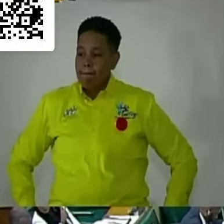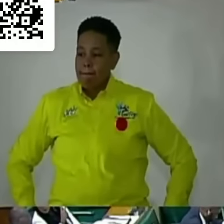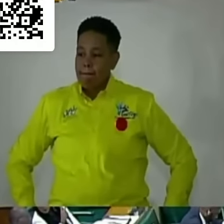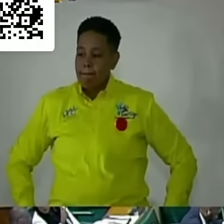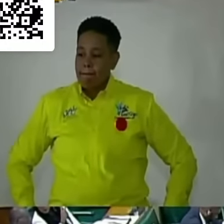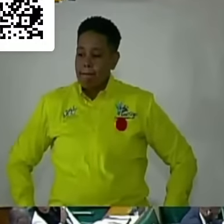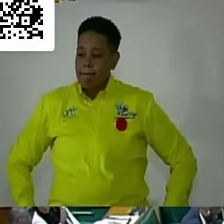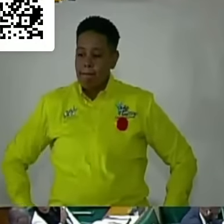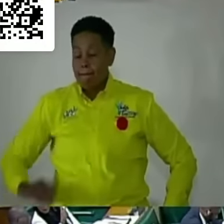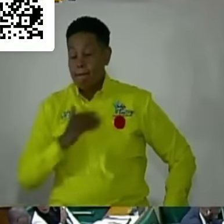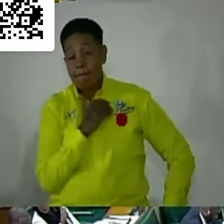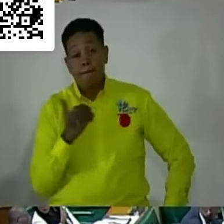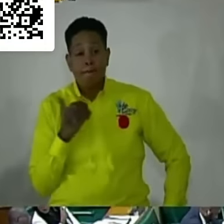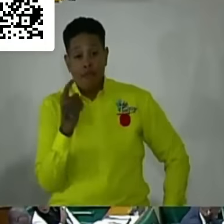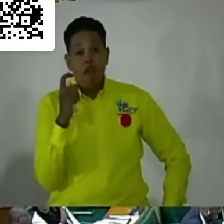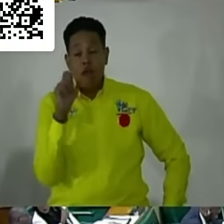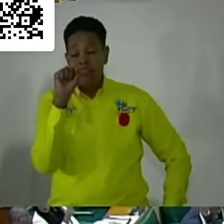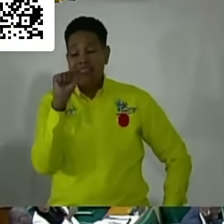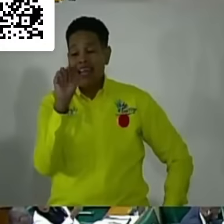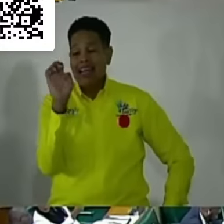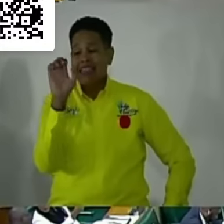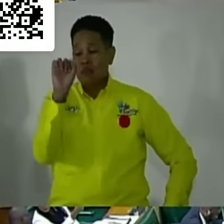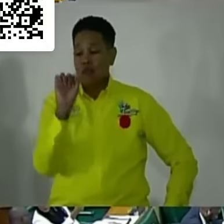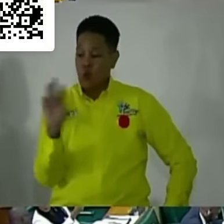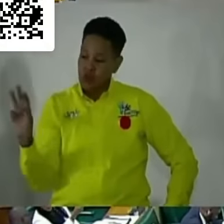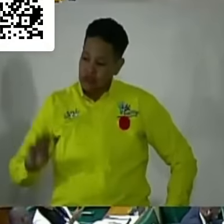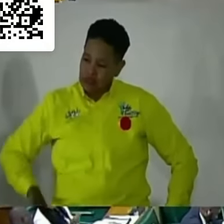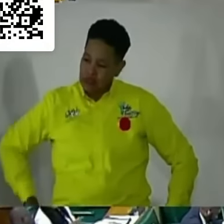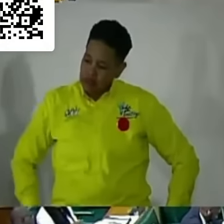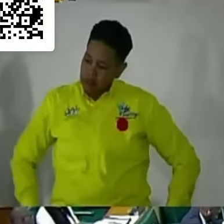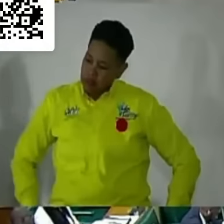The member from St. Elizabeth Southwest.